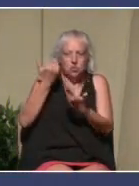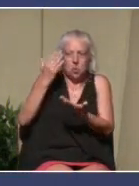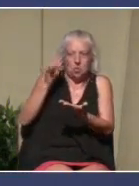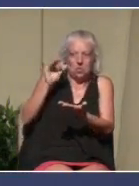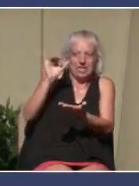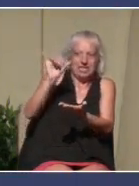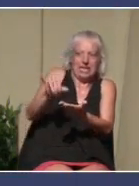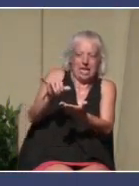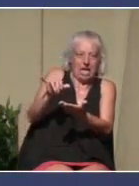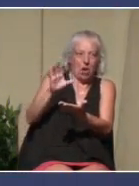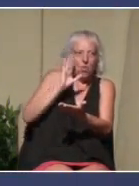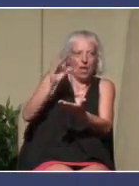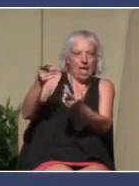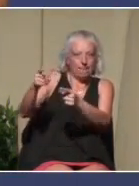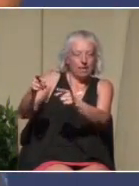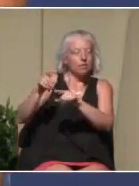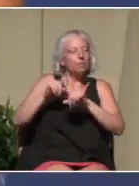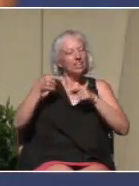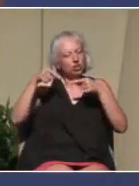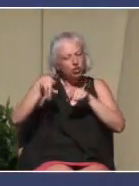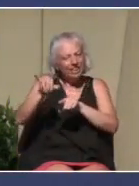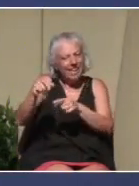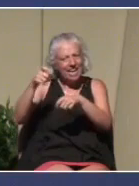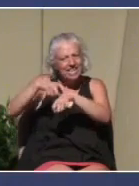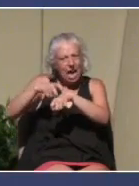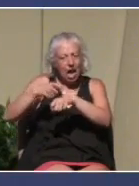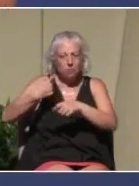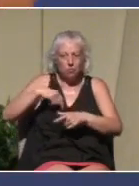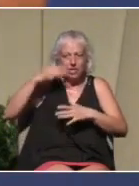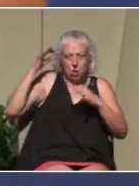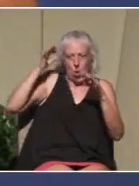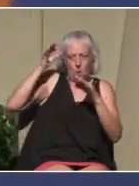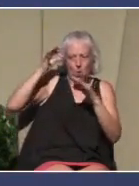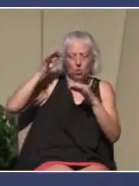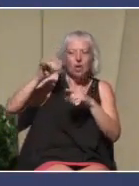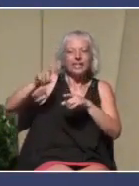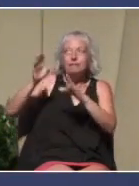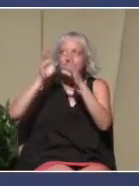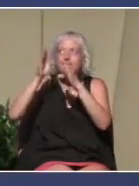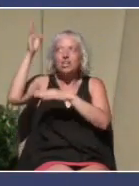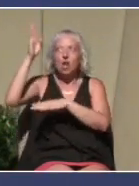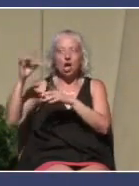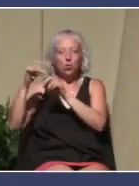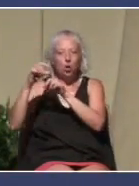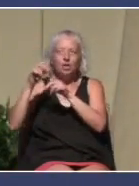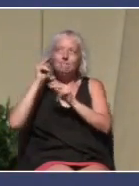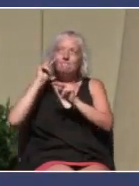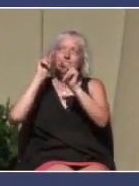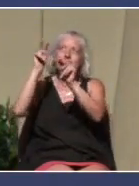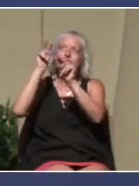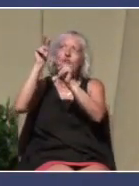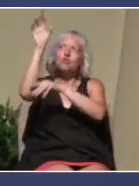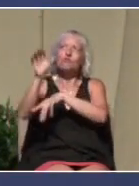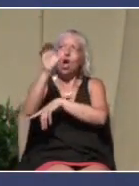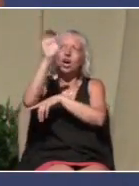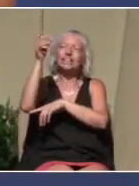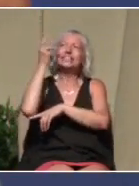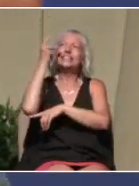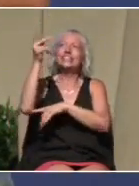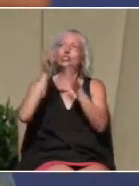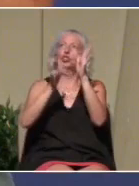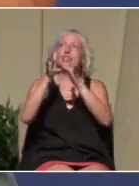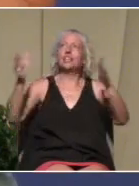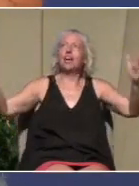But what we need to do in those times is we need to listen to God's word, and we need to look at the cross, and we need to see Jesus hanging